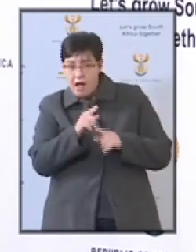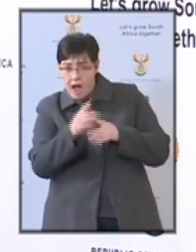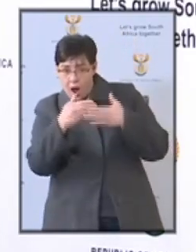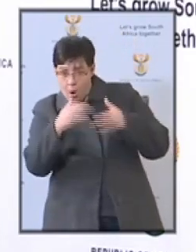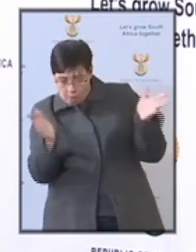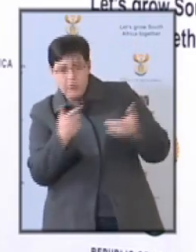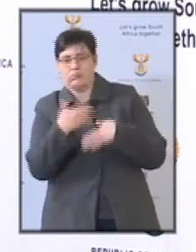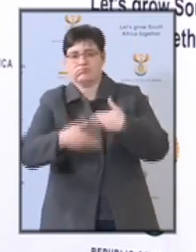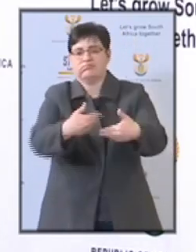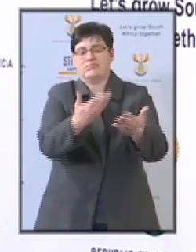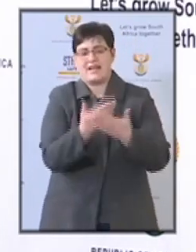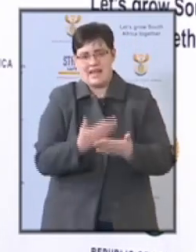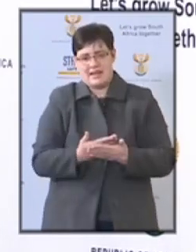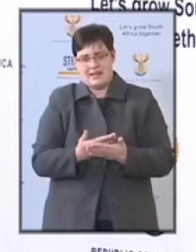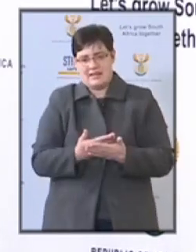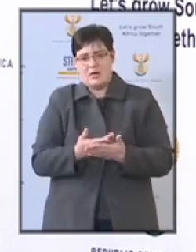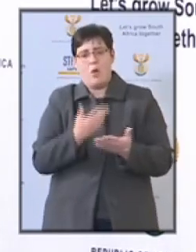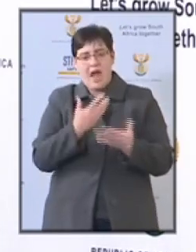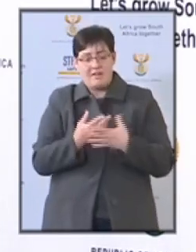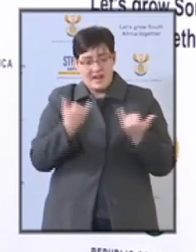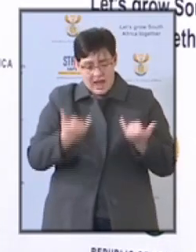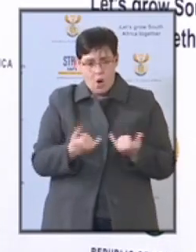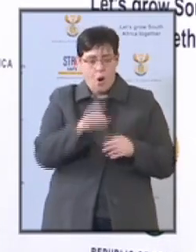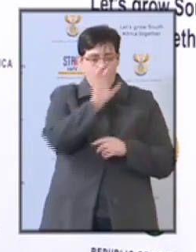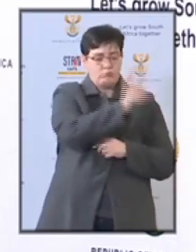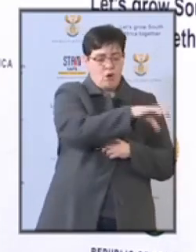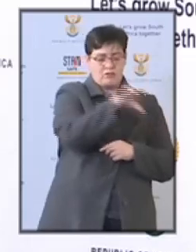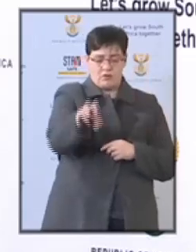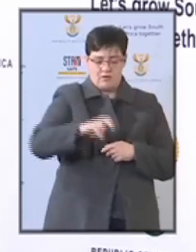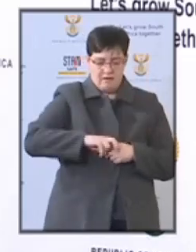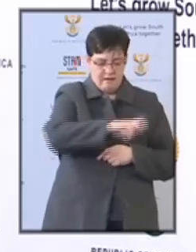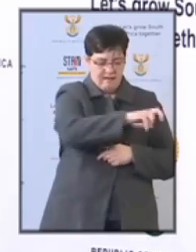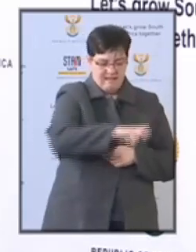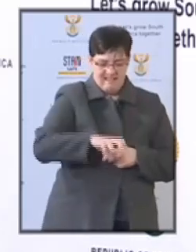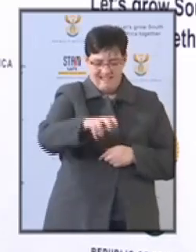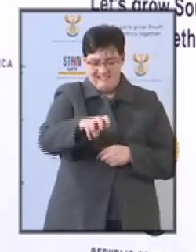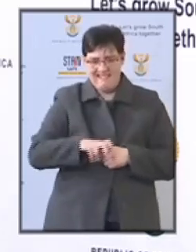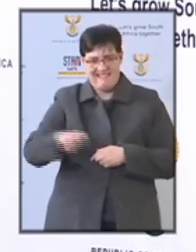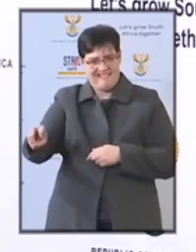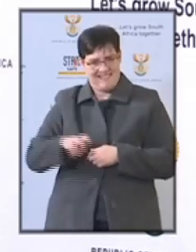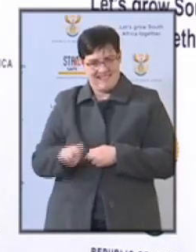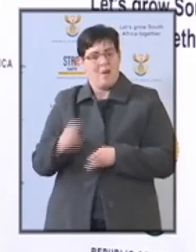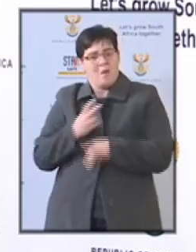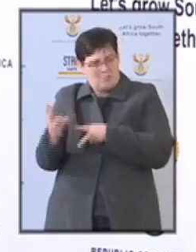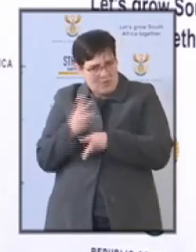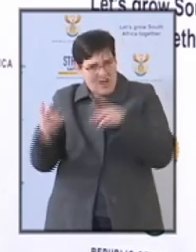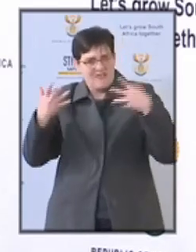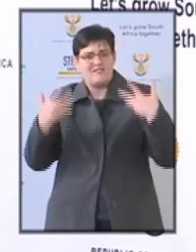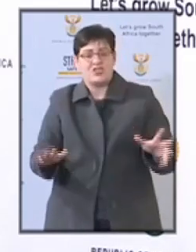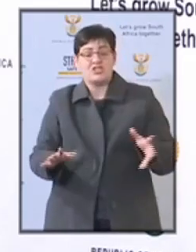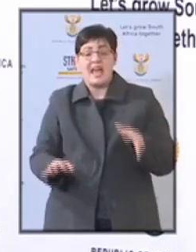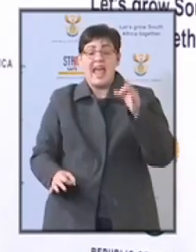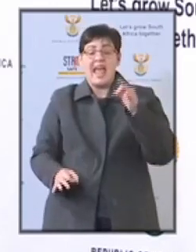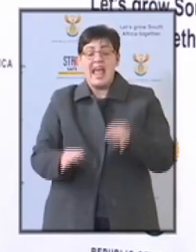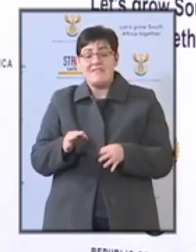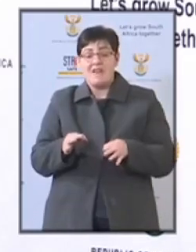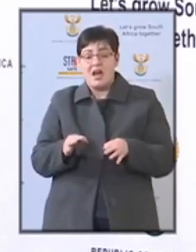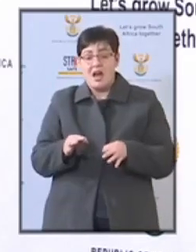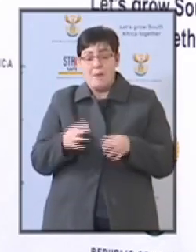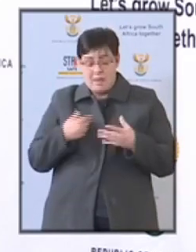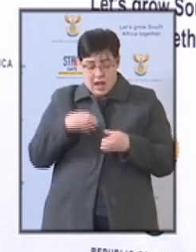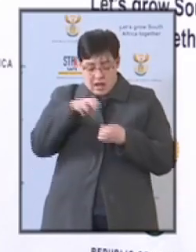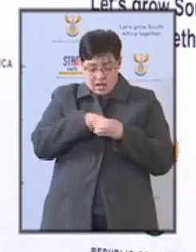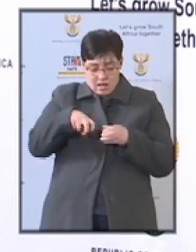say, we started with intra provinces and we said one step at a time. We started preparing for inter-provincial